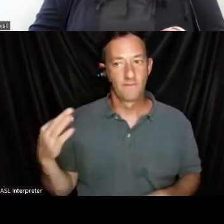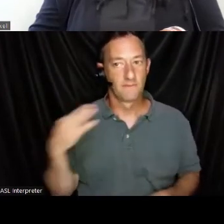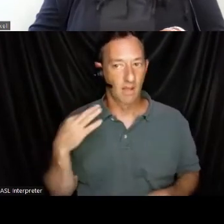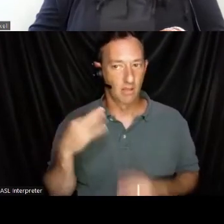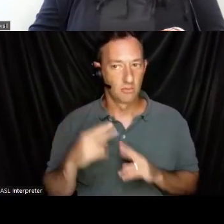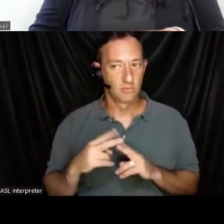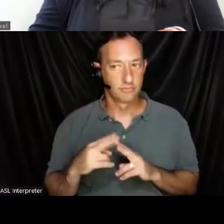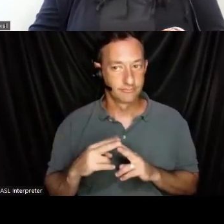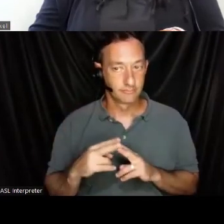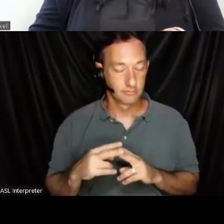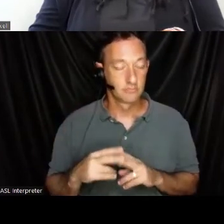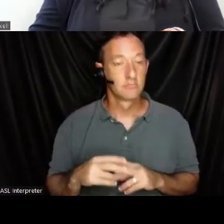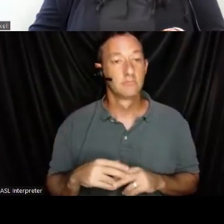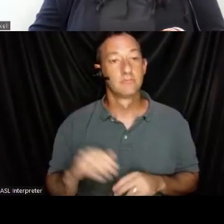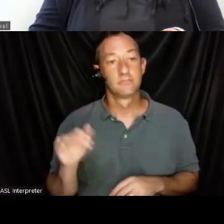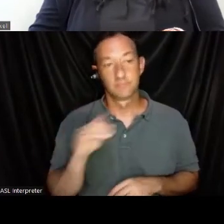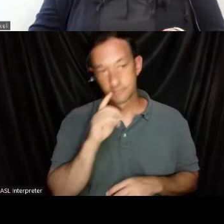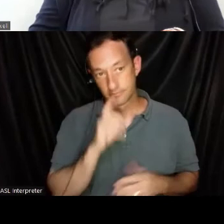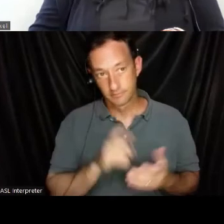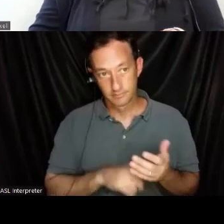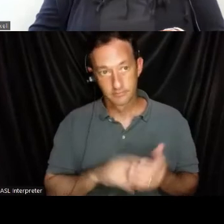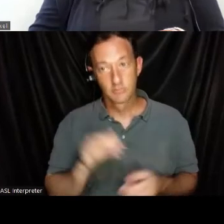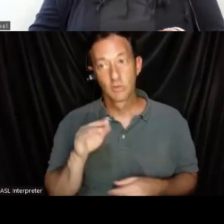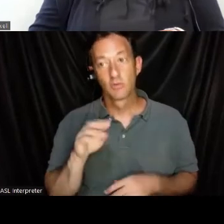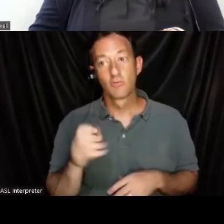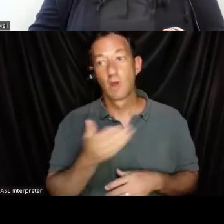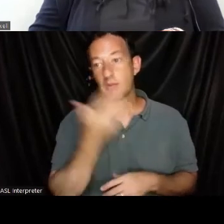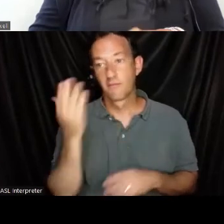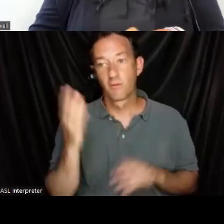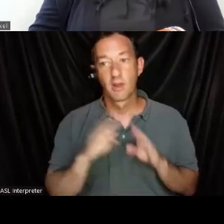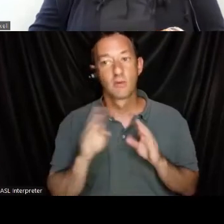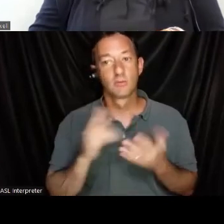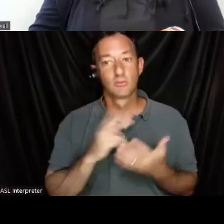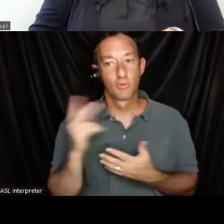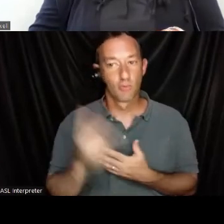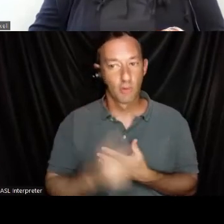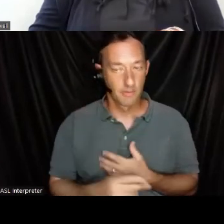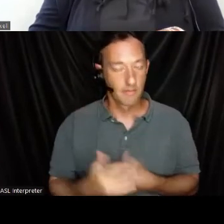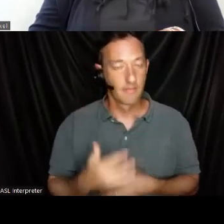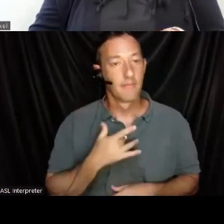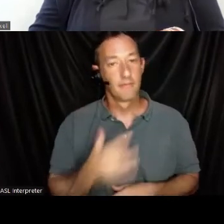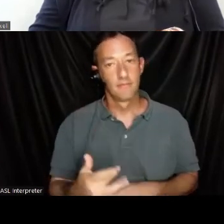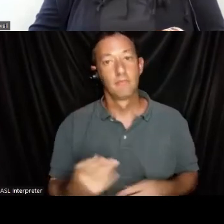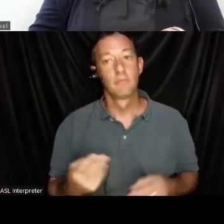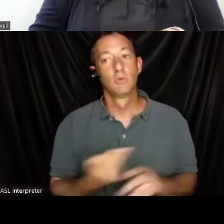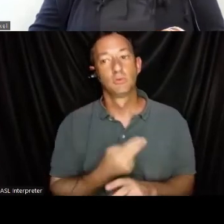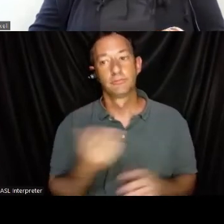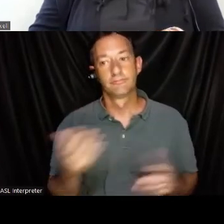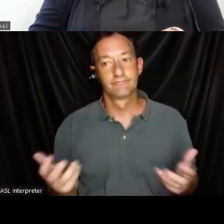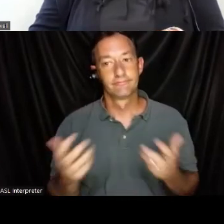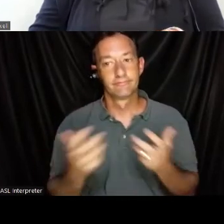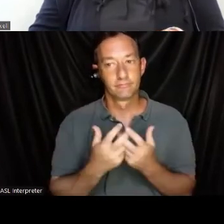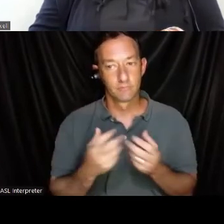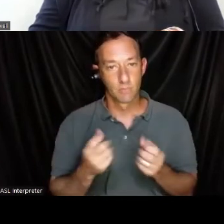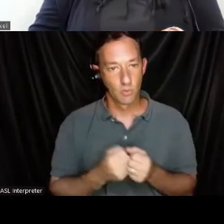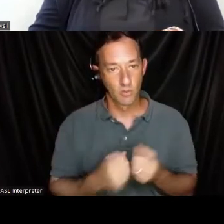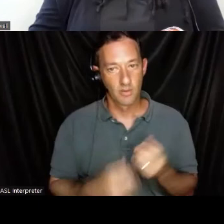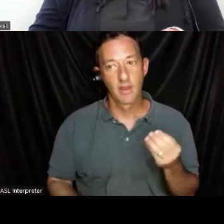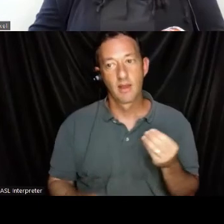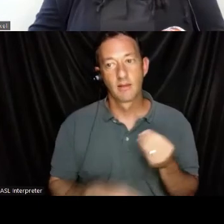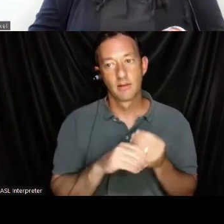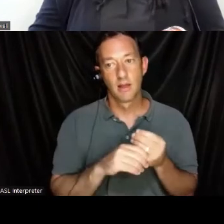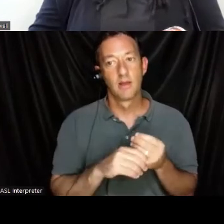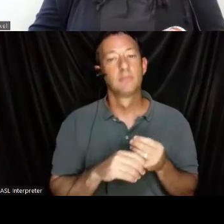In addition, we see the crime-free housing programs often used in conjunction with the adoption of nuisance property